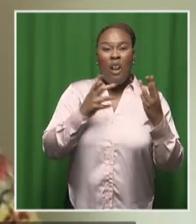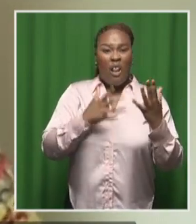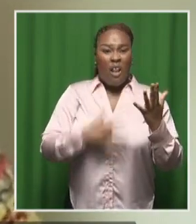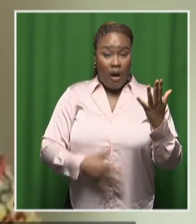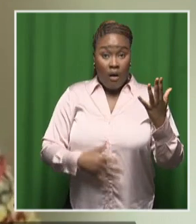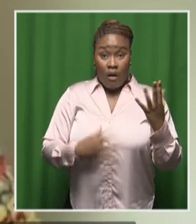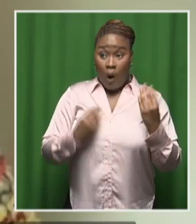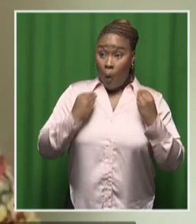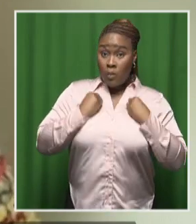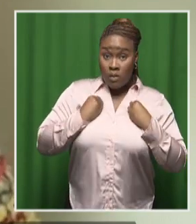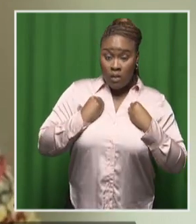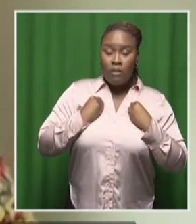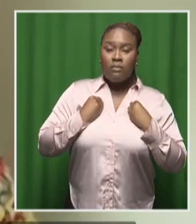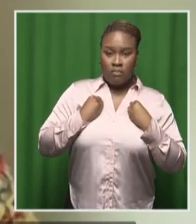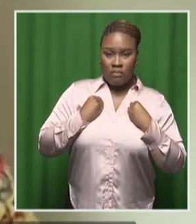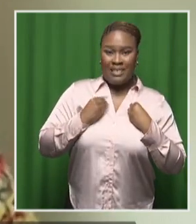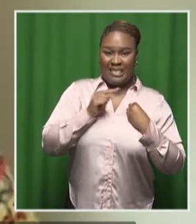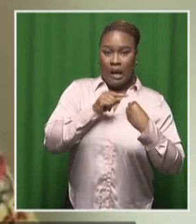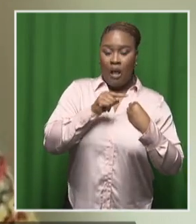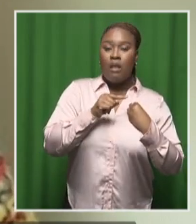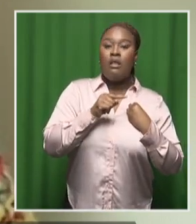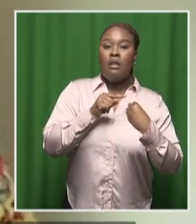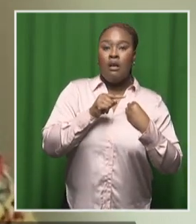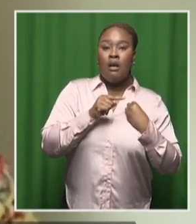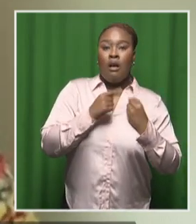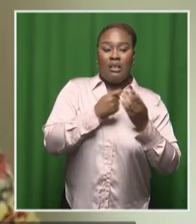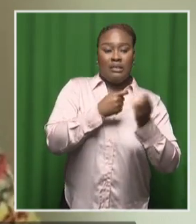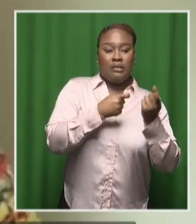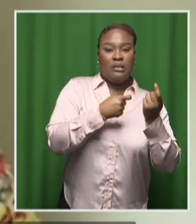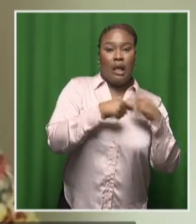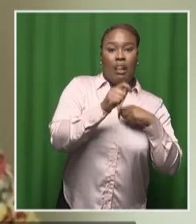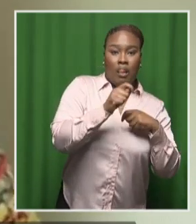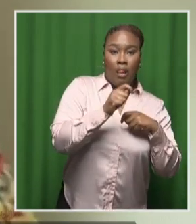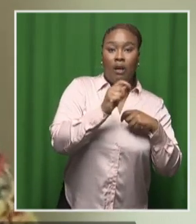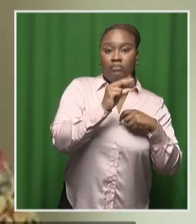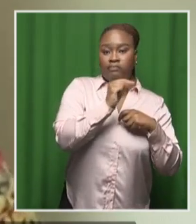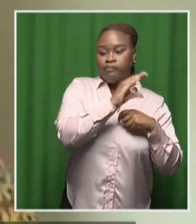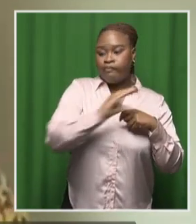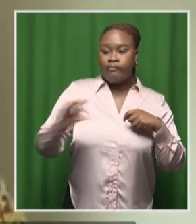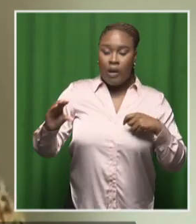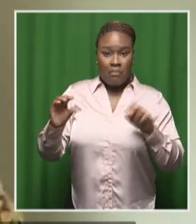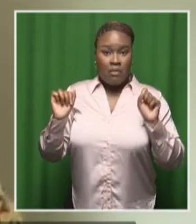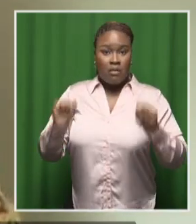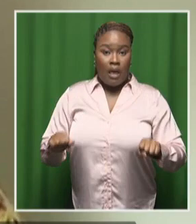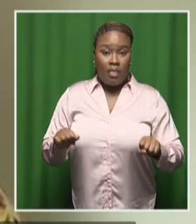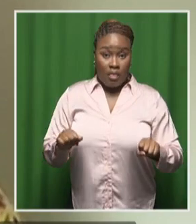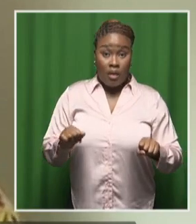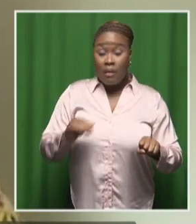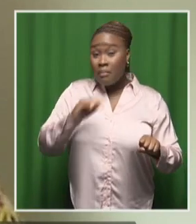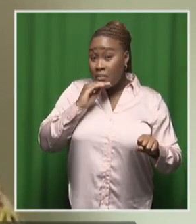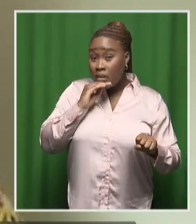And we need to be able to ensure that the order